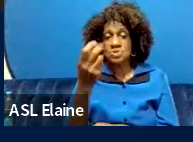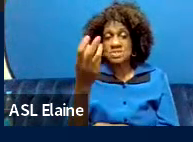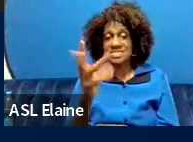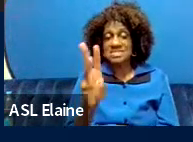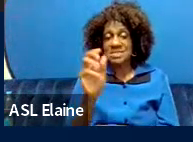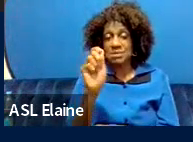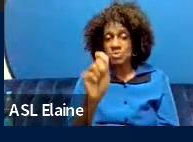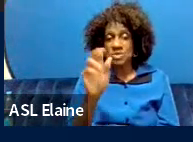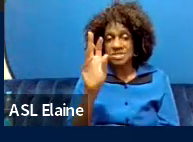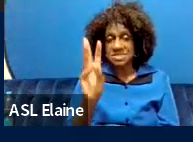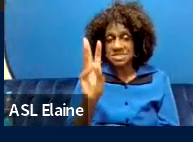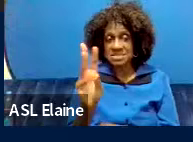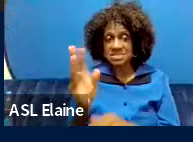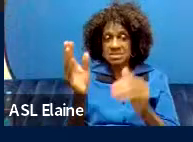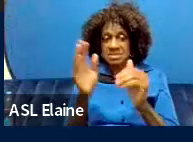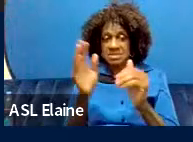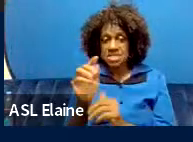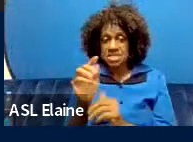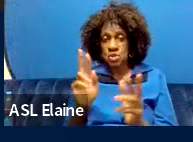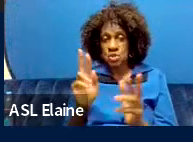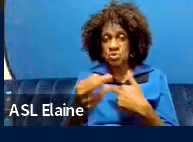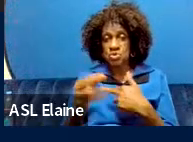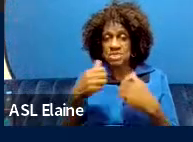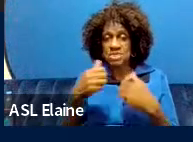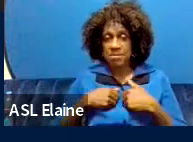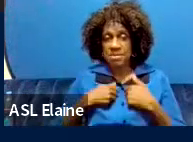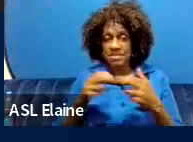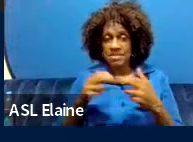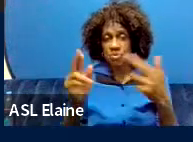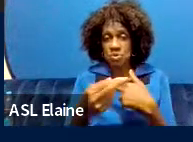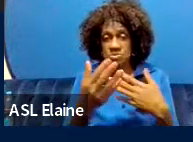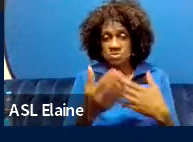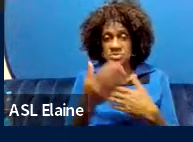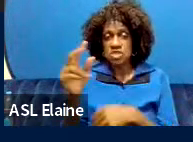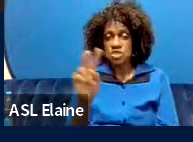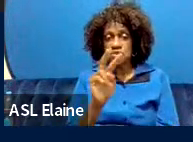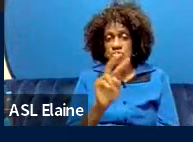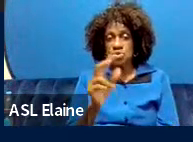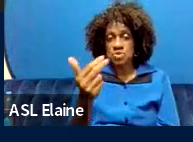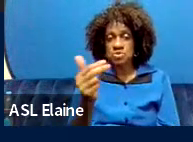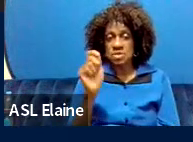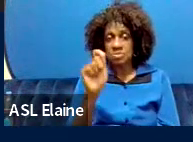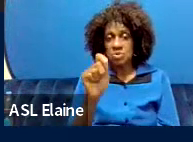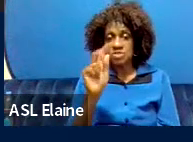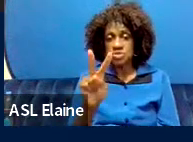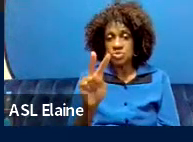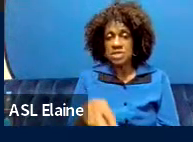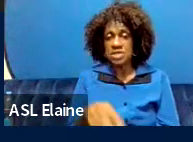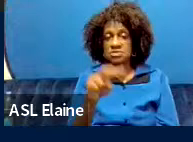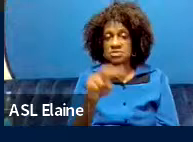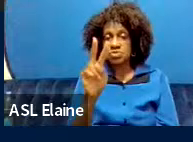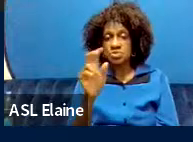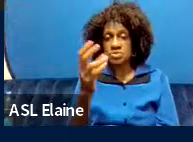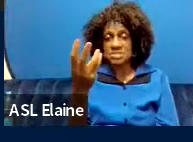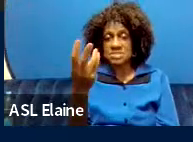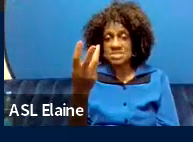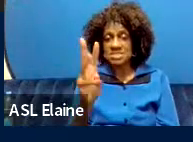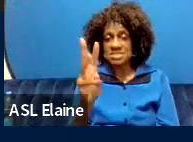216.6, toilet rooms and bathing rooms, provisions 213.2 and